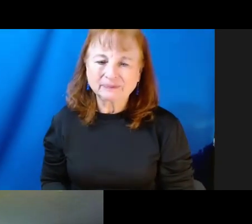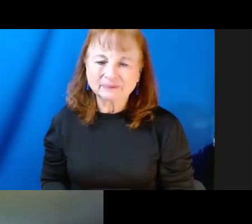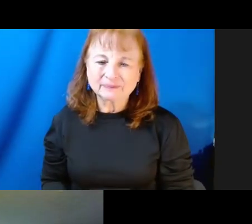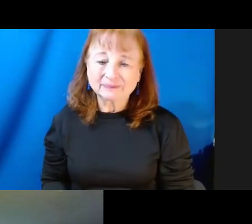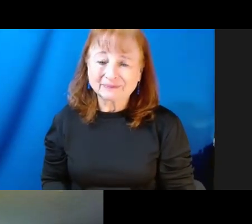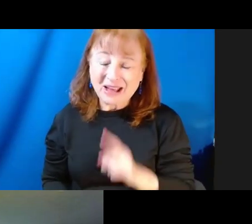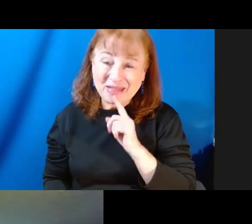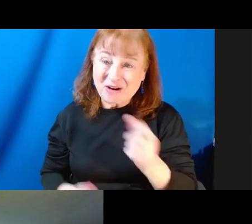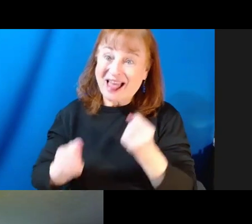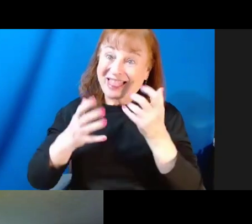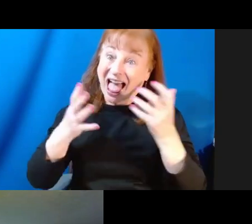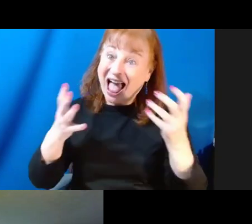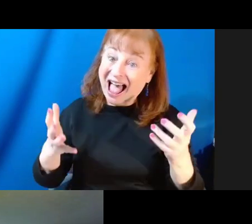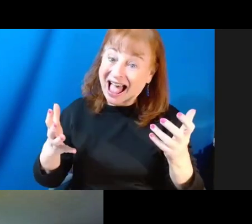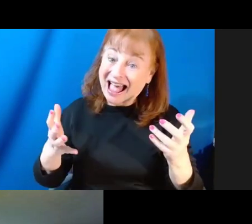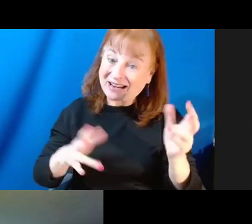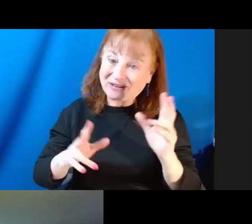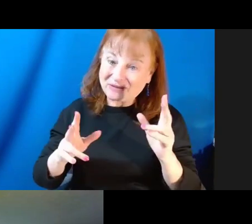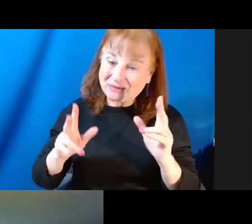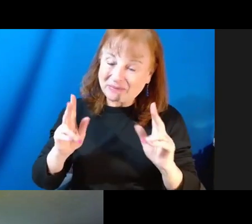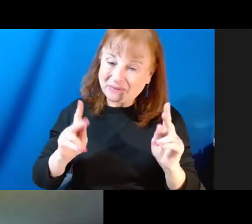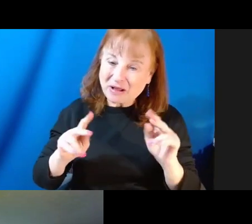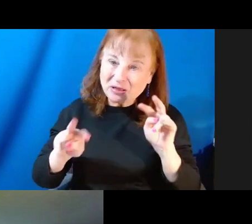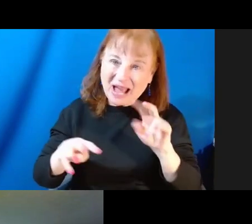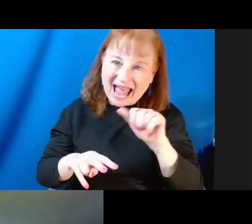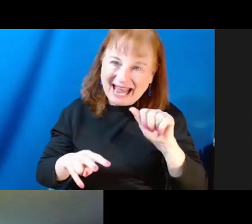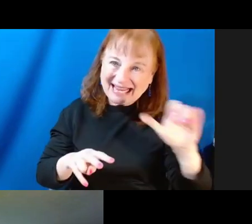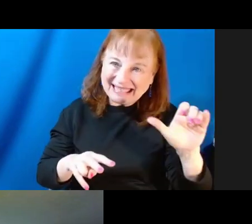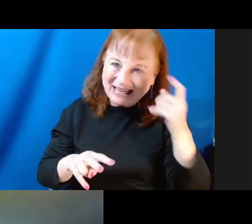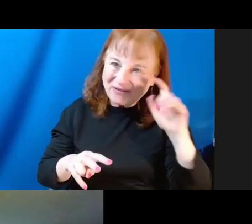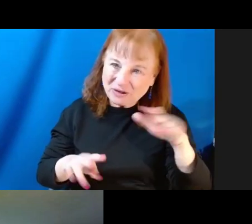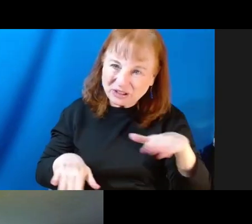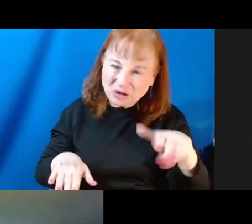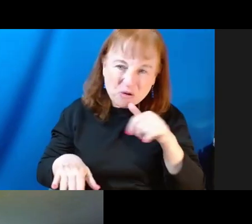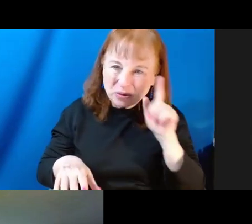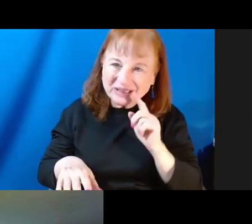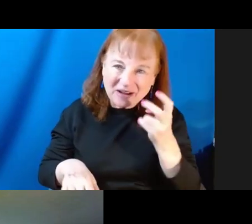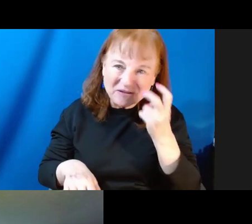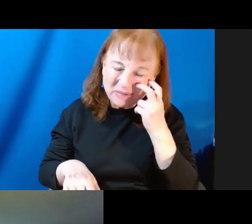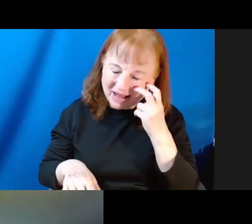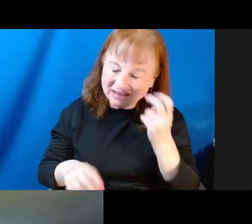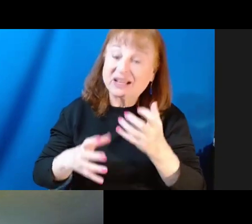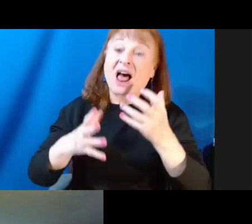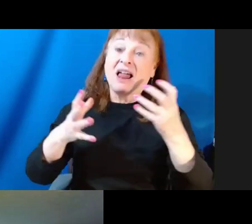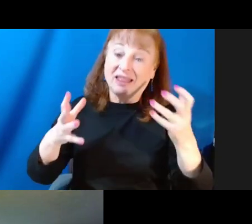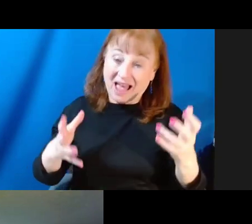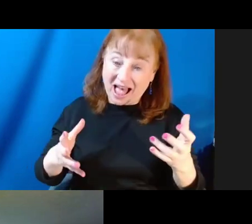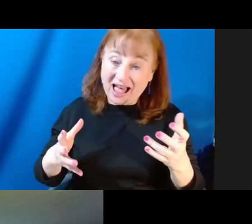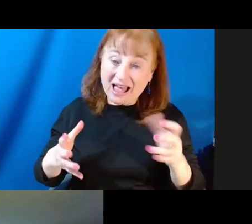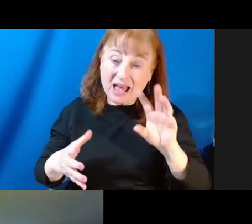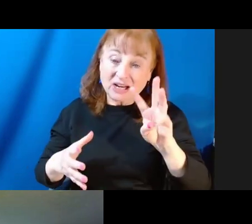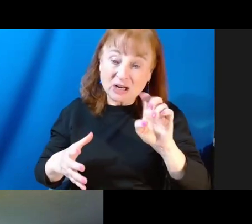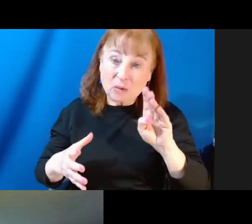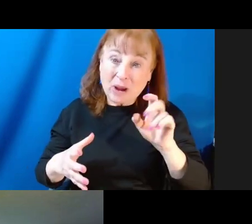There are a lot of, if we're looking at AAC for children who are deafblind, there is a lot of webinars